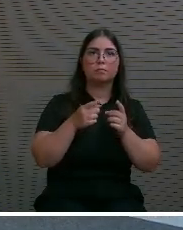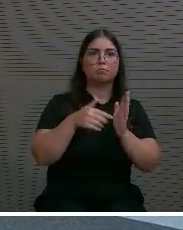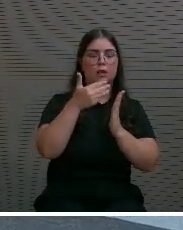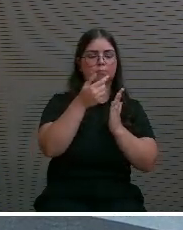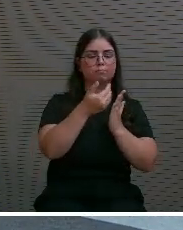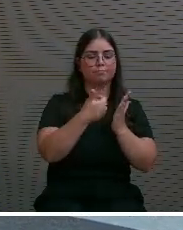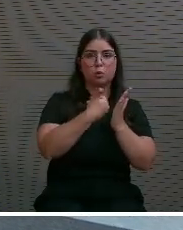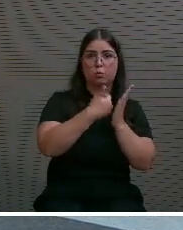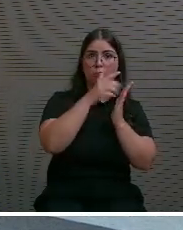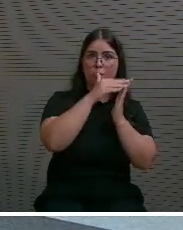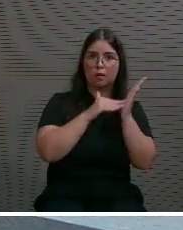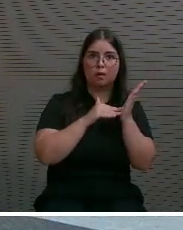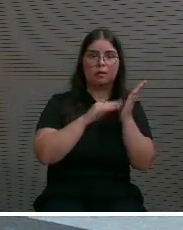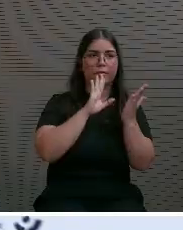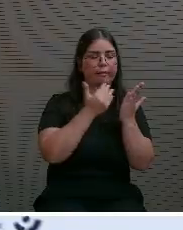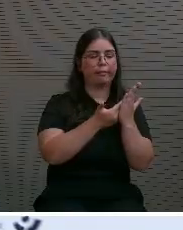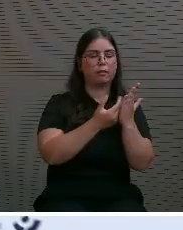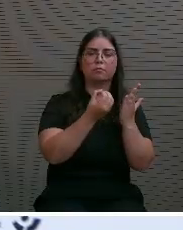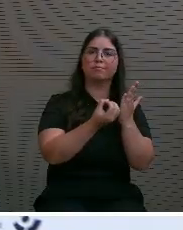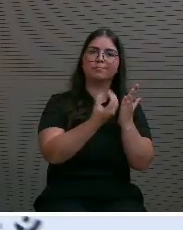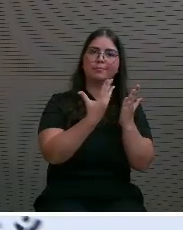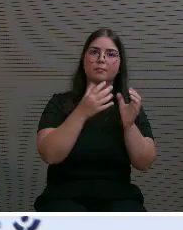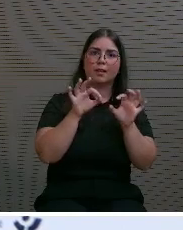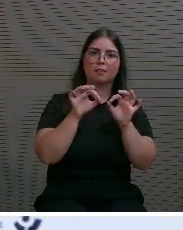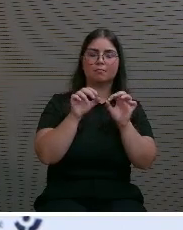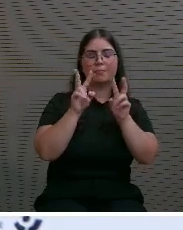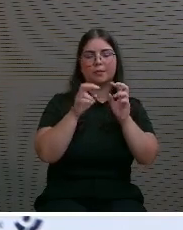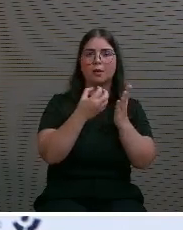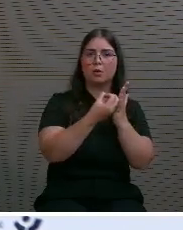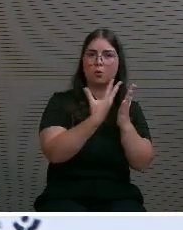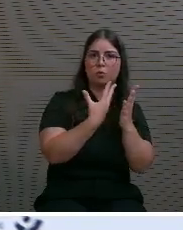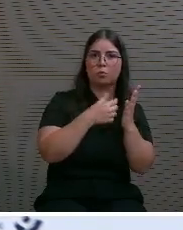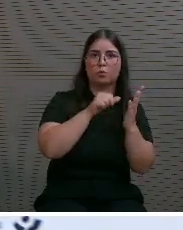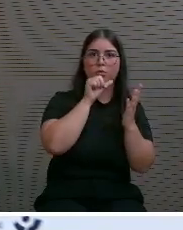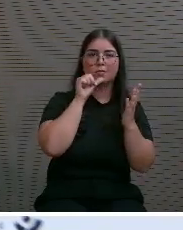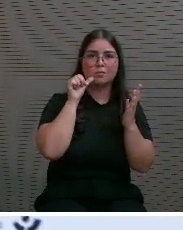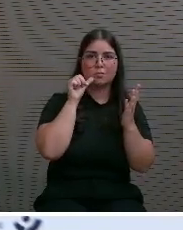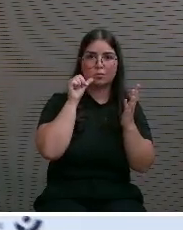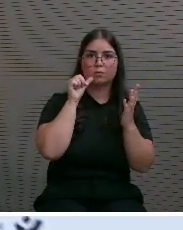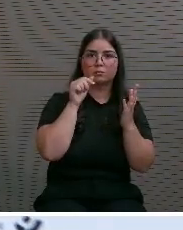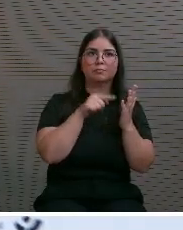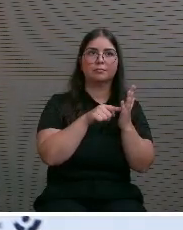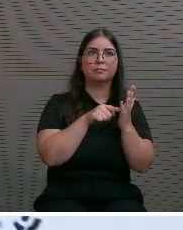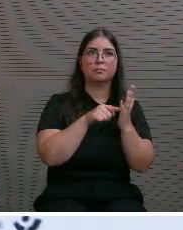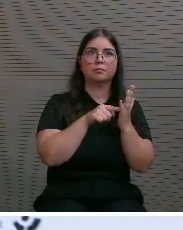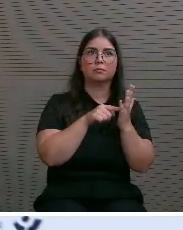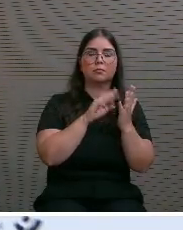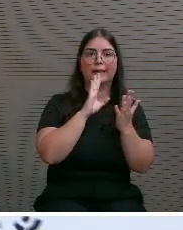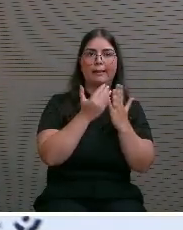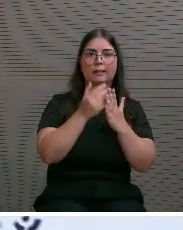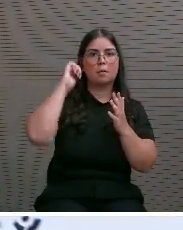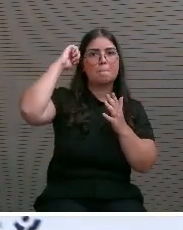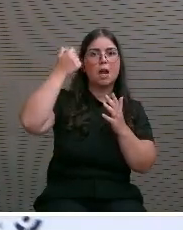the macula of the eye. And we're now seeing macular degeneration occurring among young